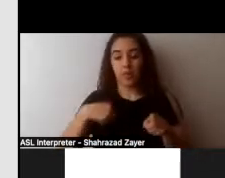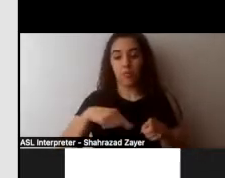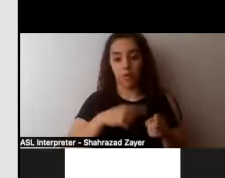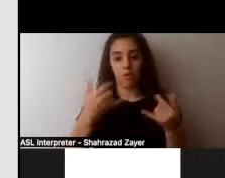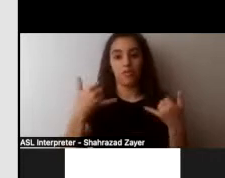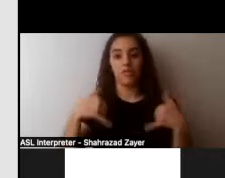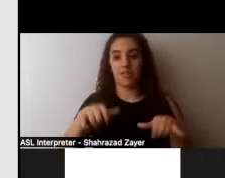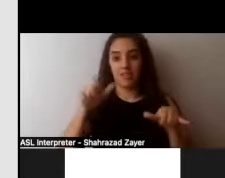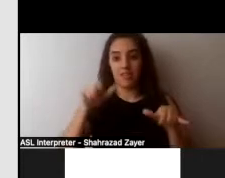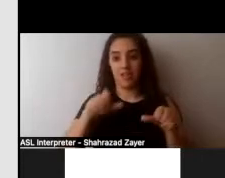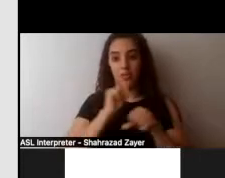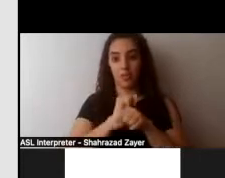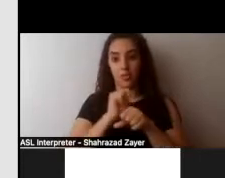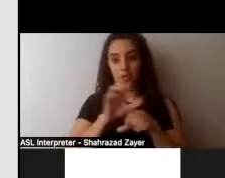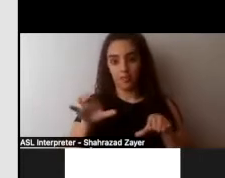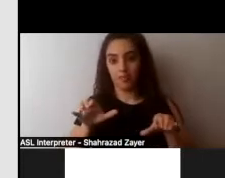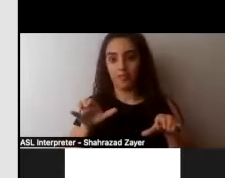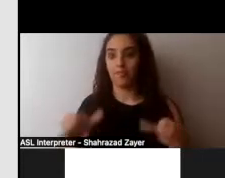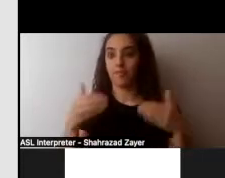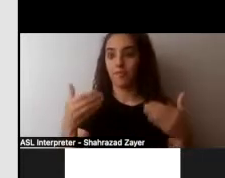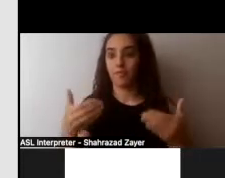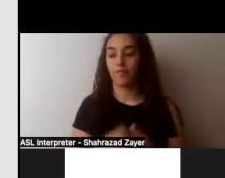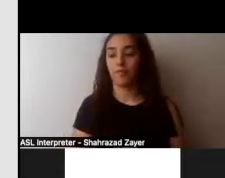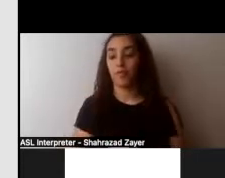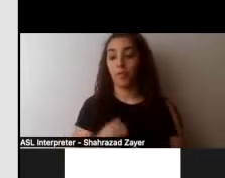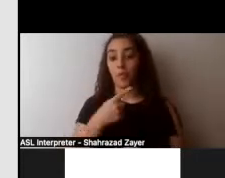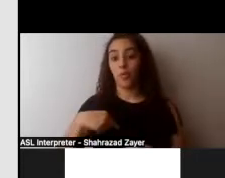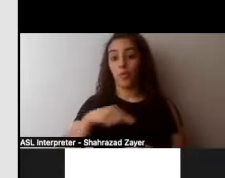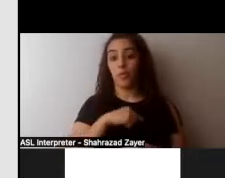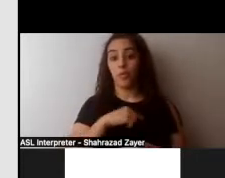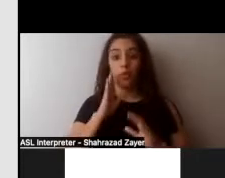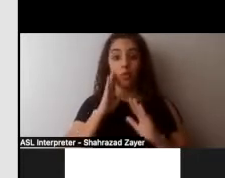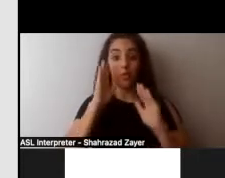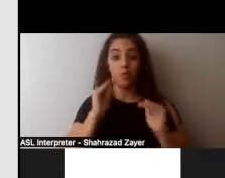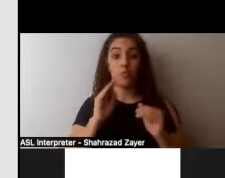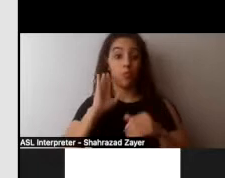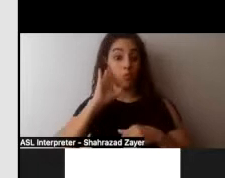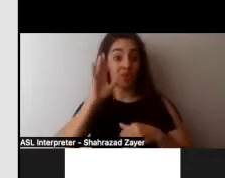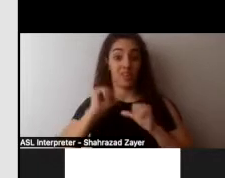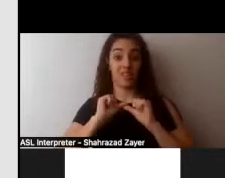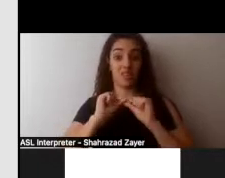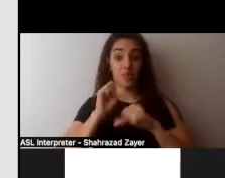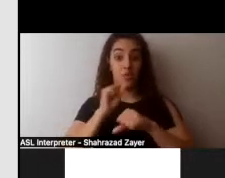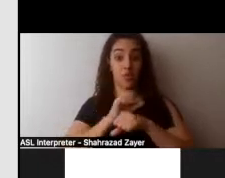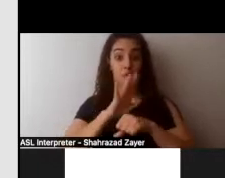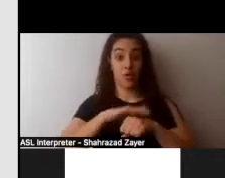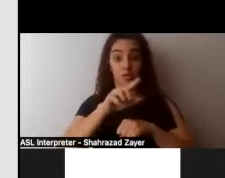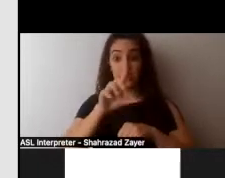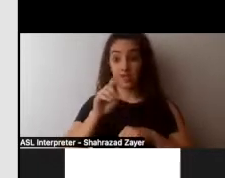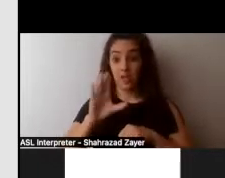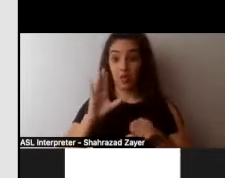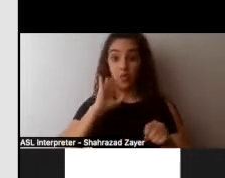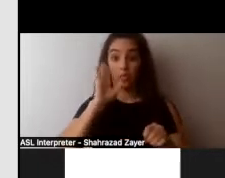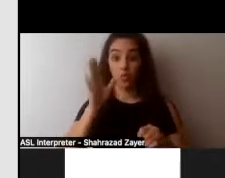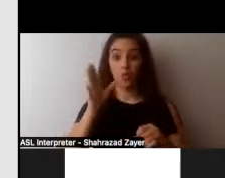We hope to make this a living and breathing document that grows in time as we create better access to